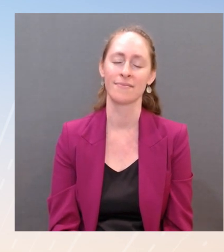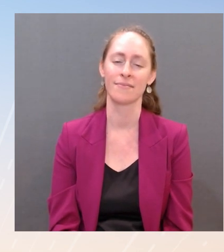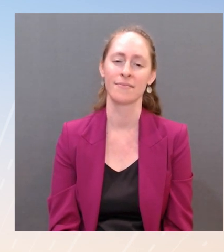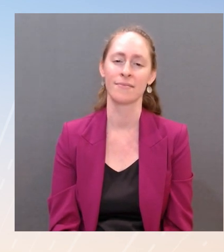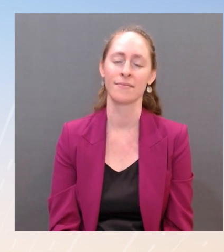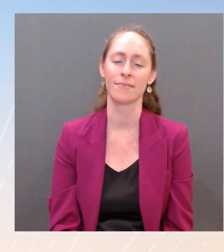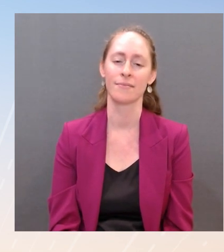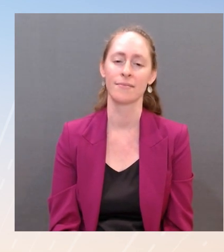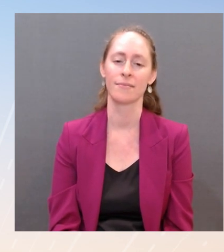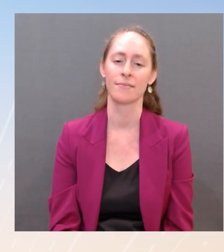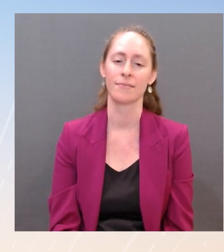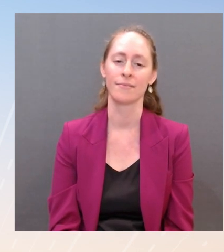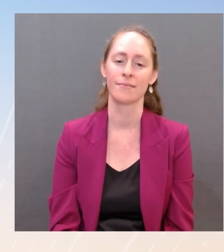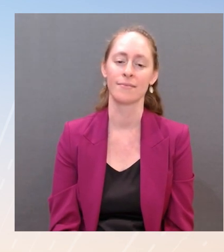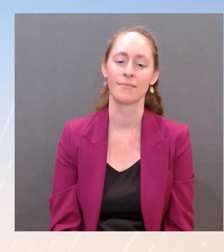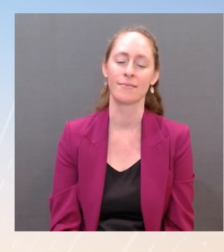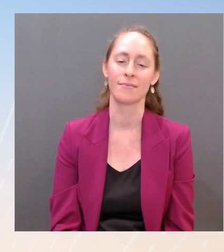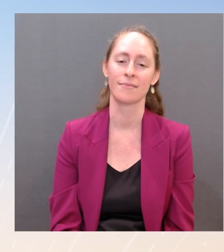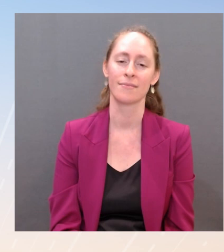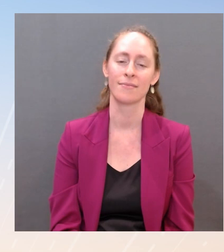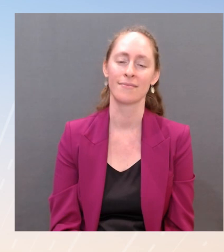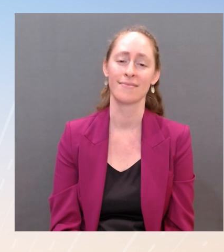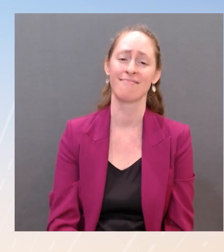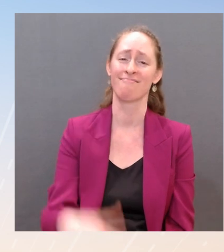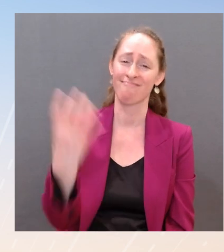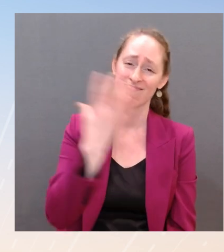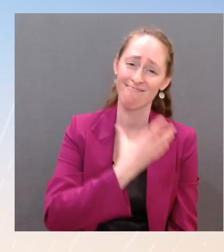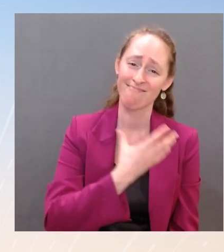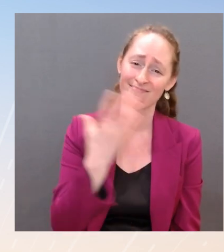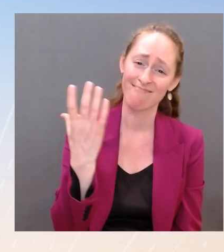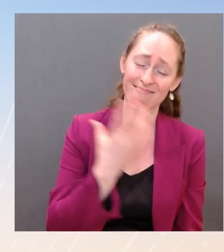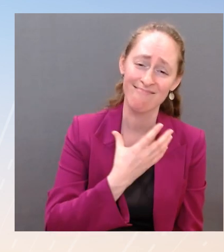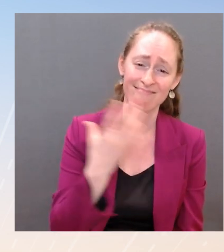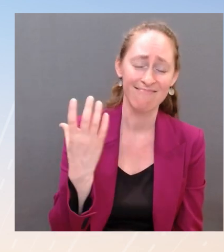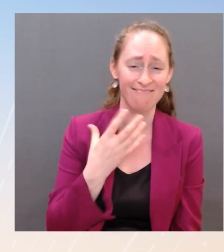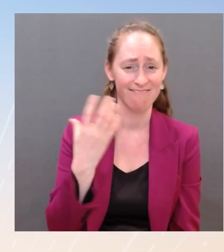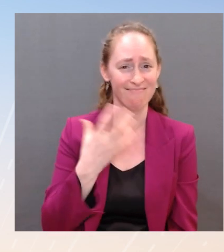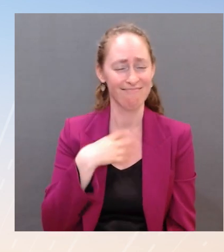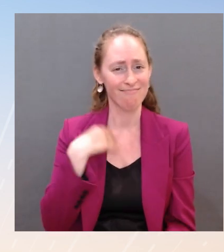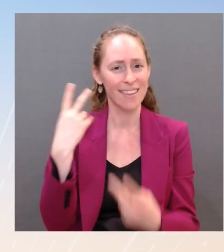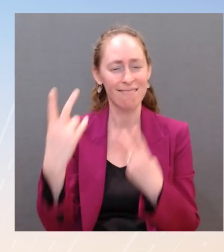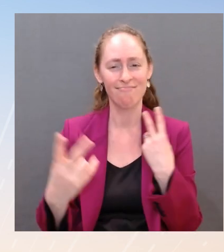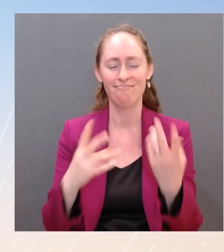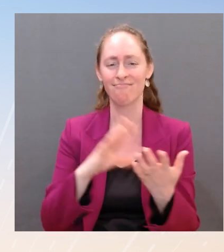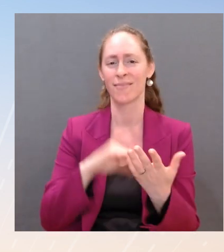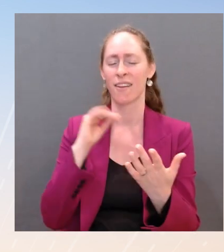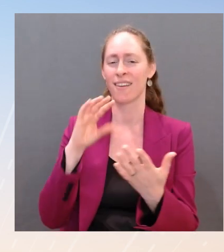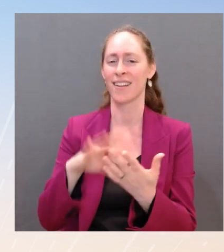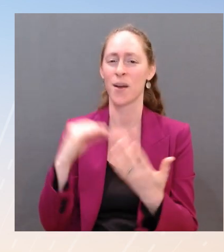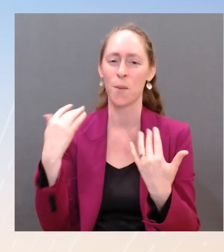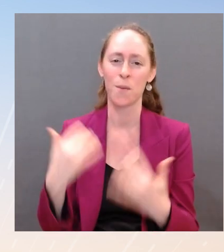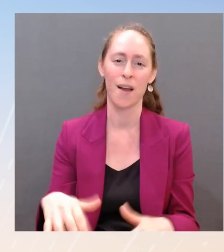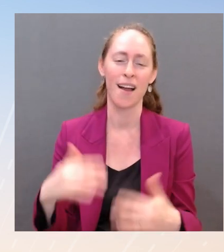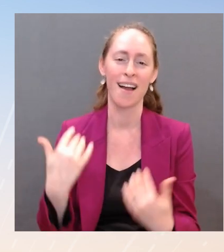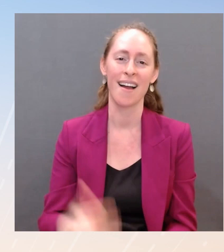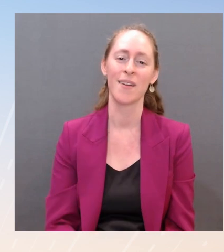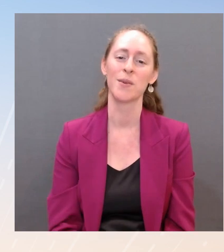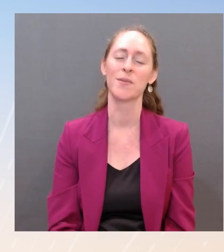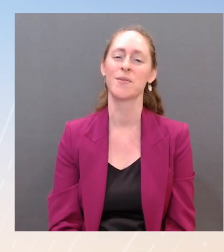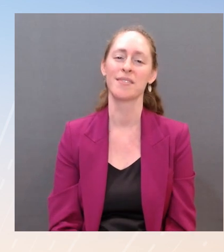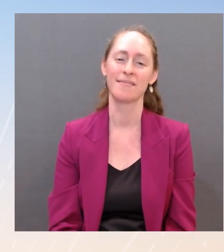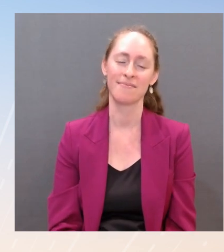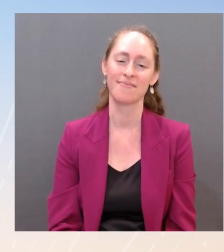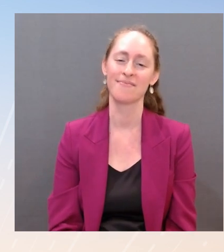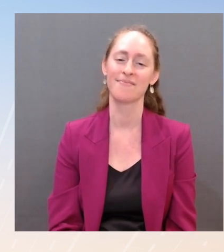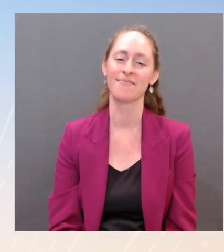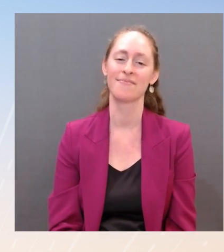There are so many beautiful lessons to extract from all of your stories, but a couple I know that I'm going to take away is, you know, Ayana, from yours, the